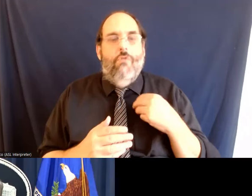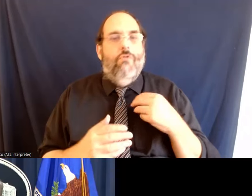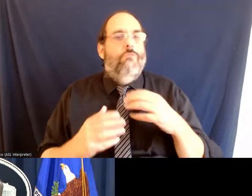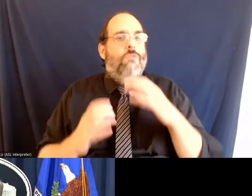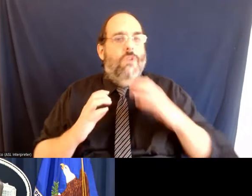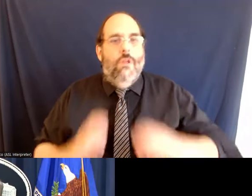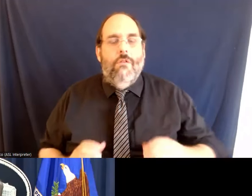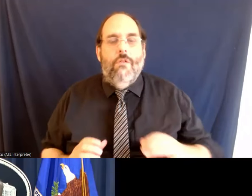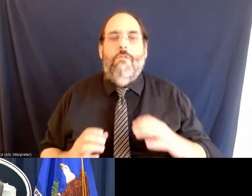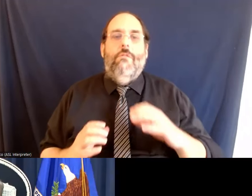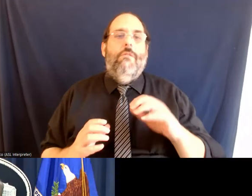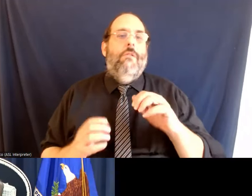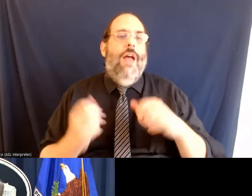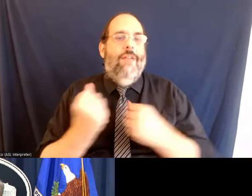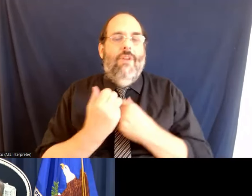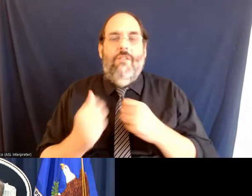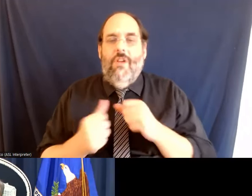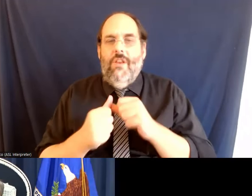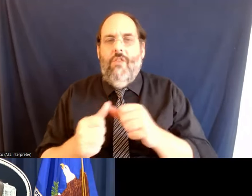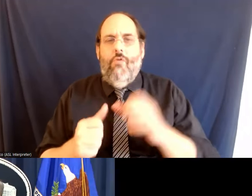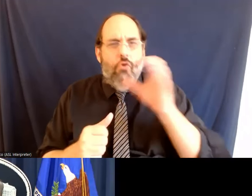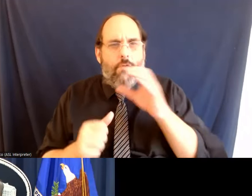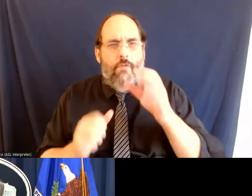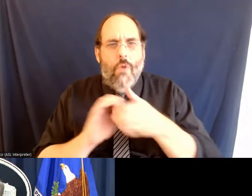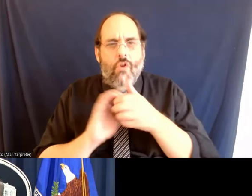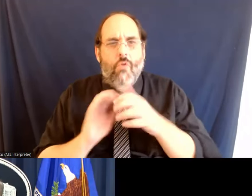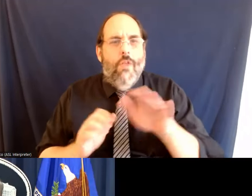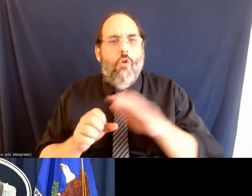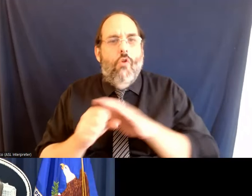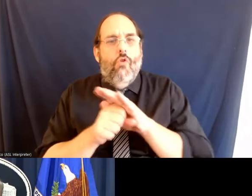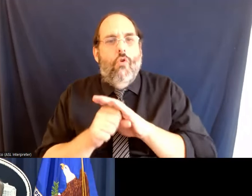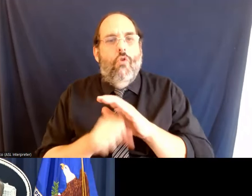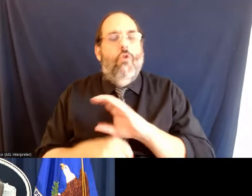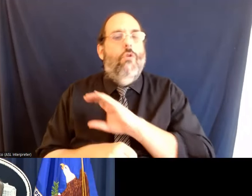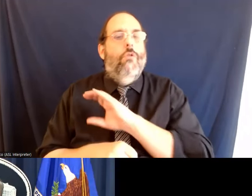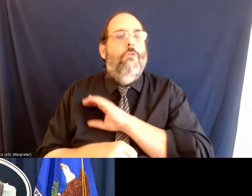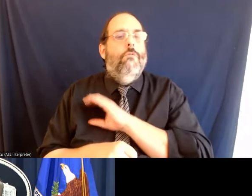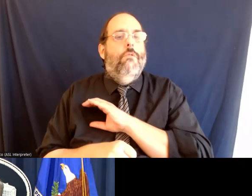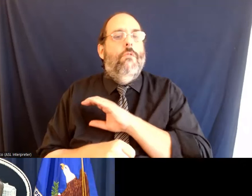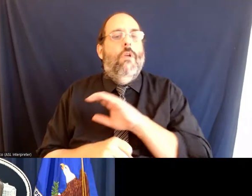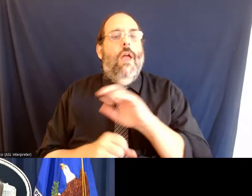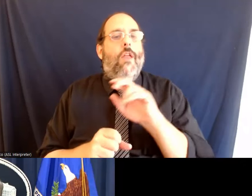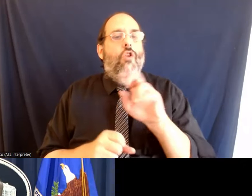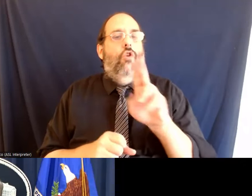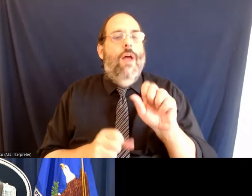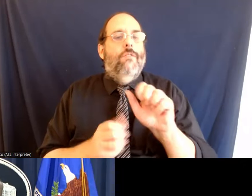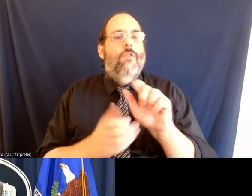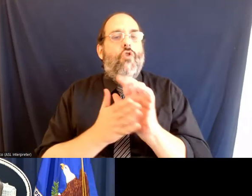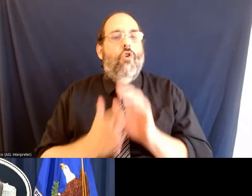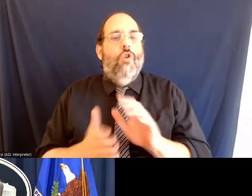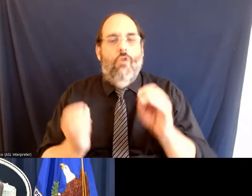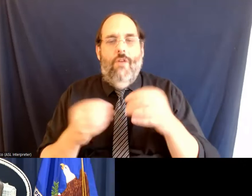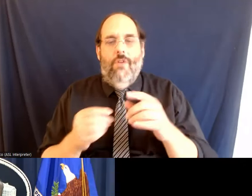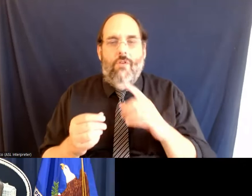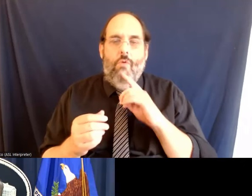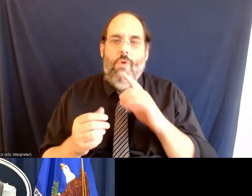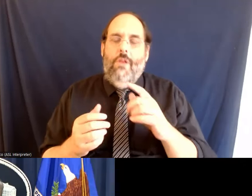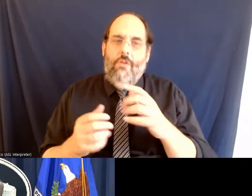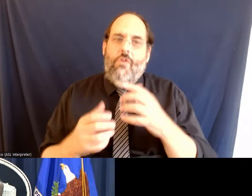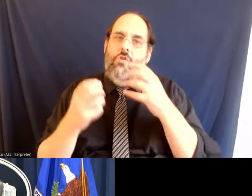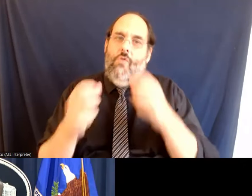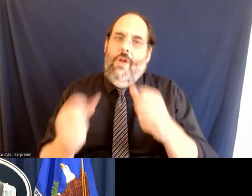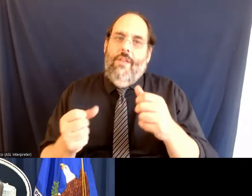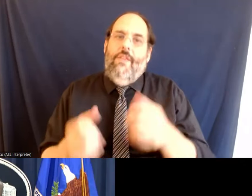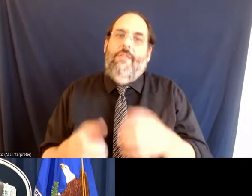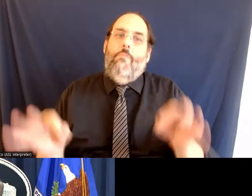advocates to continue to seek out partnerships with their local U.S. attorney's offices to further strengthen and amplify this critical